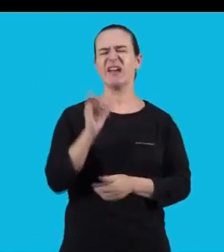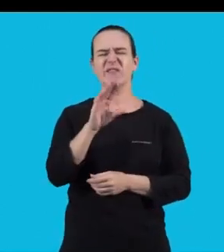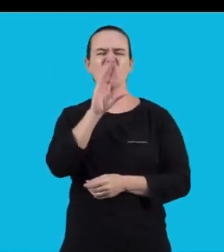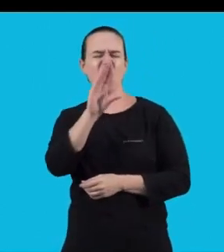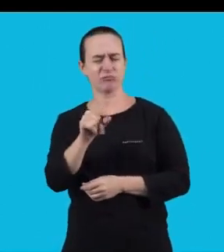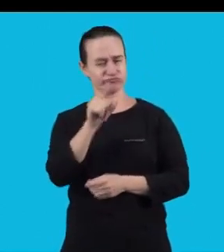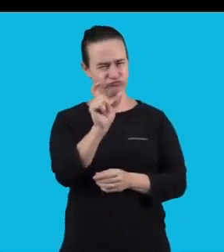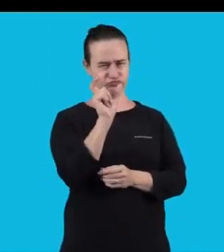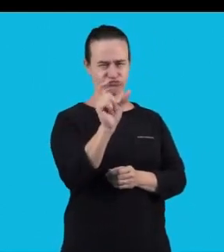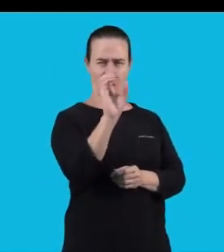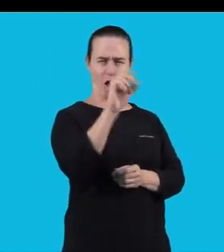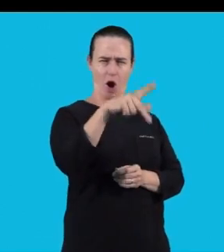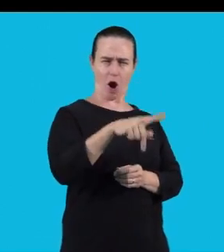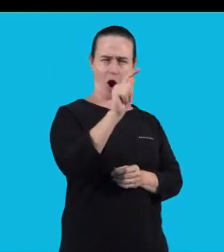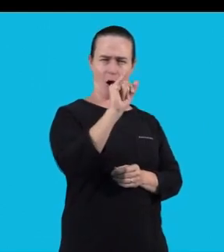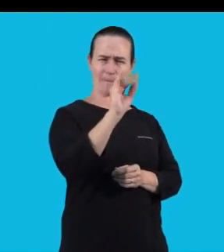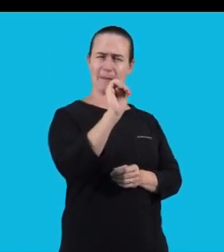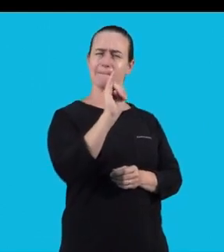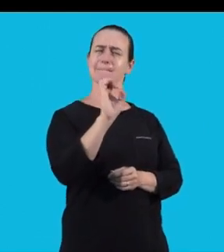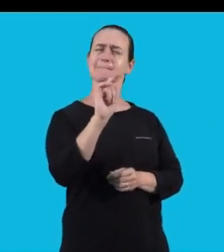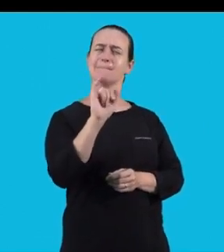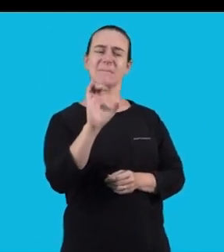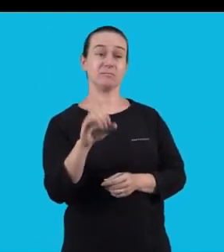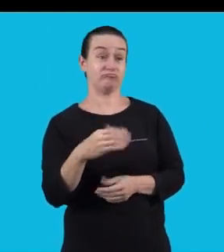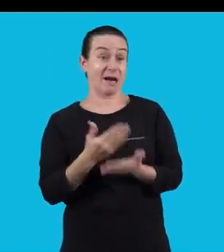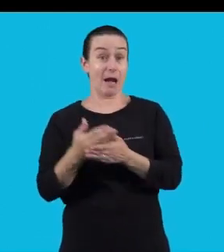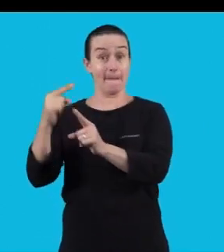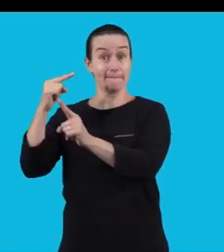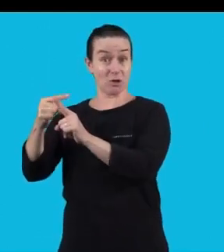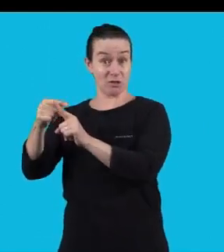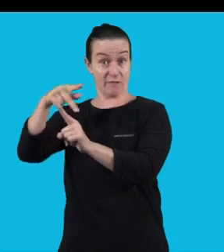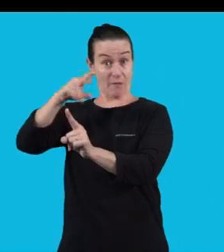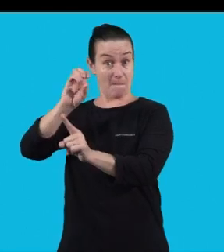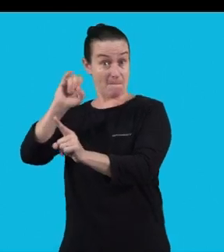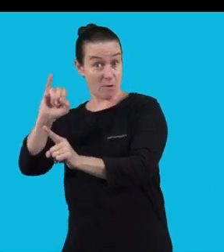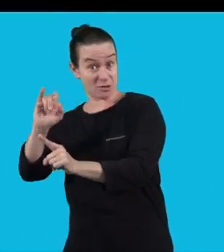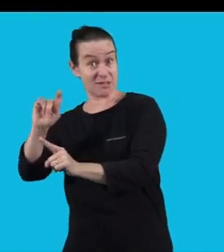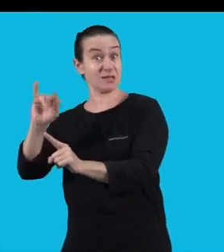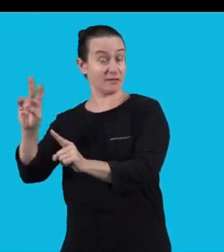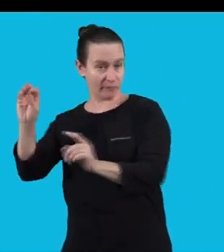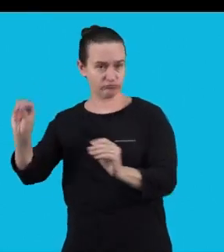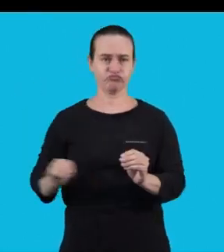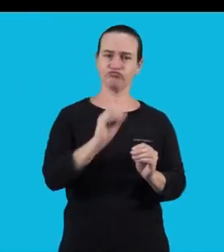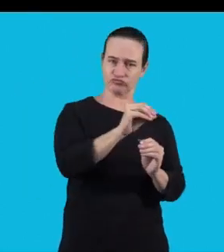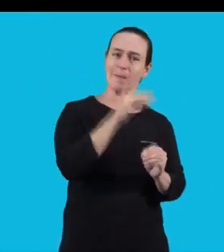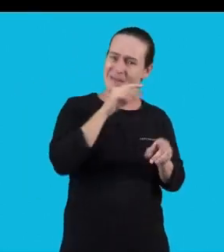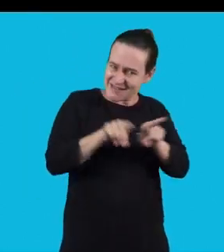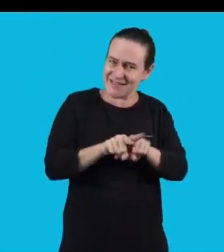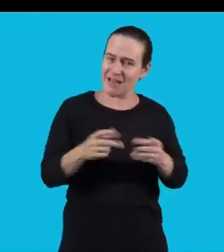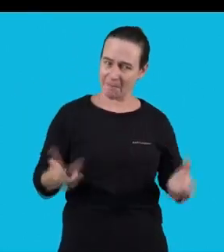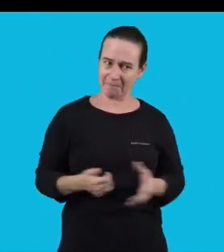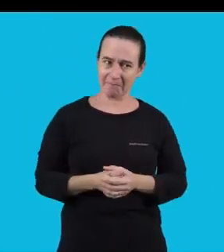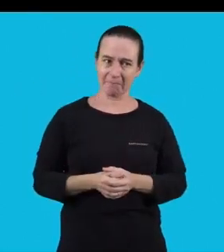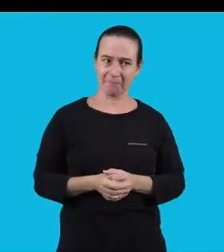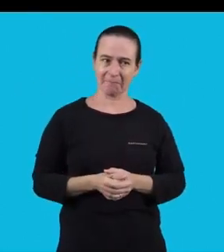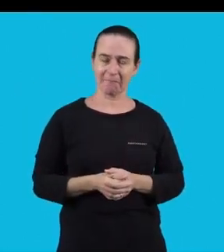asked to replace optimistic with a suitable synonym, the word positive could be fitting and won't change the meaning of the